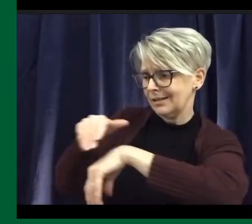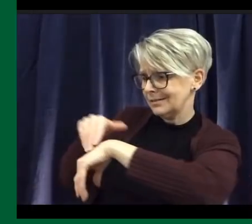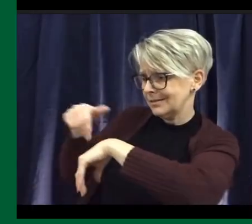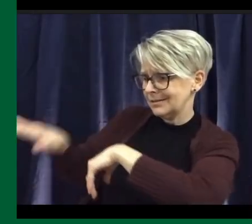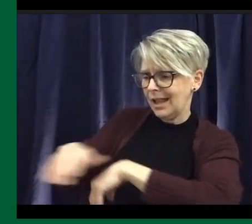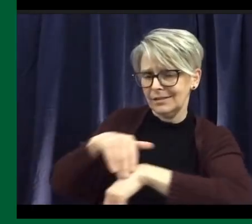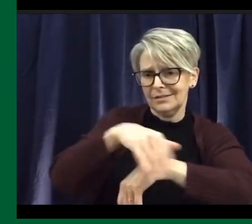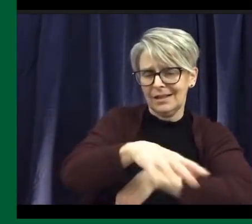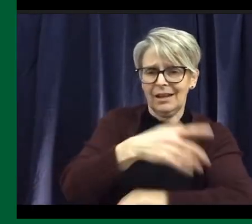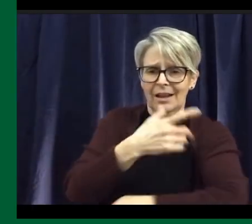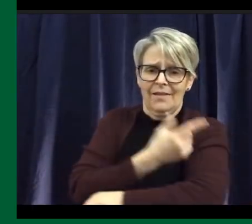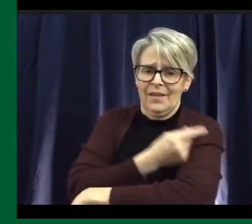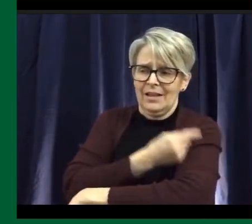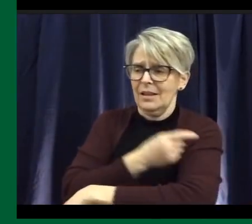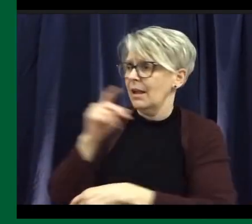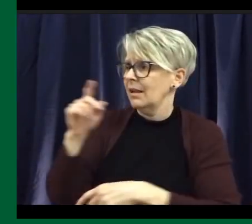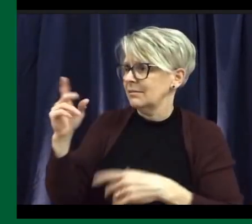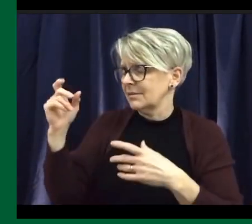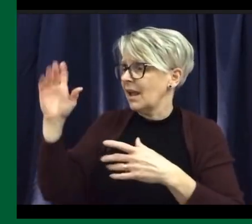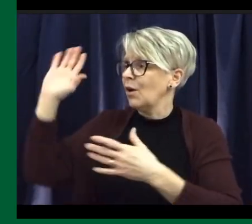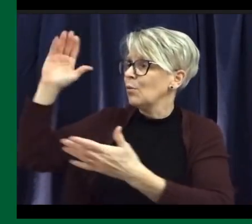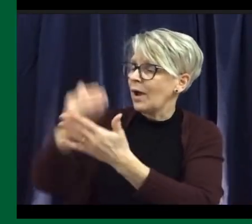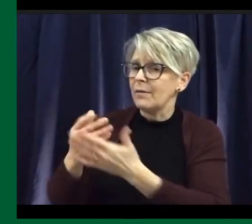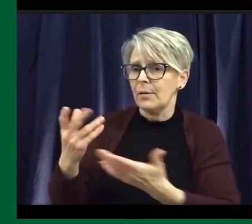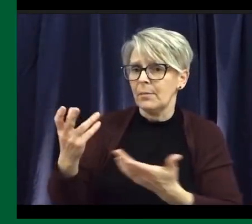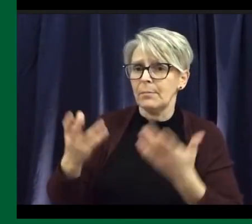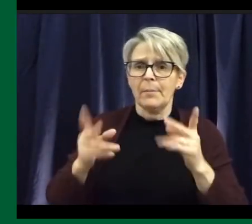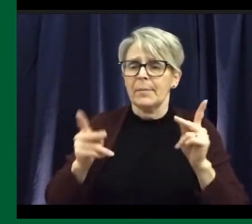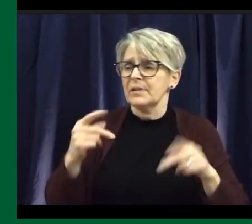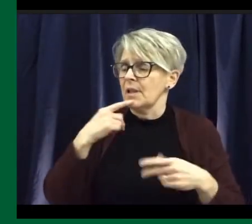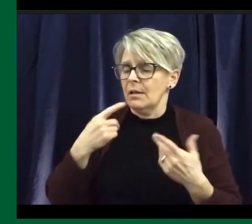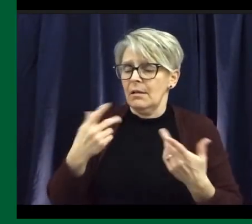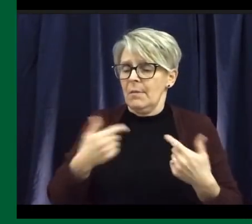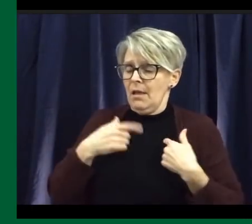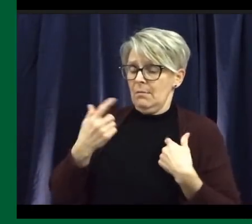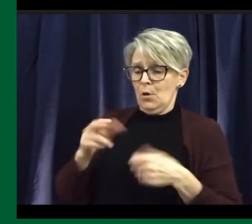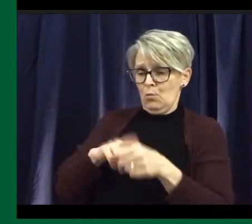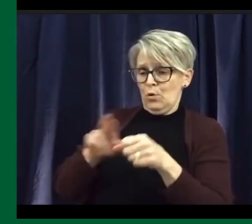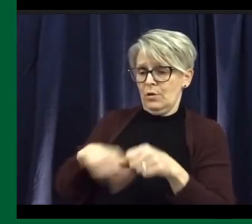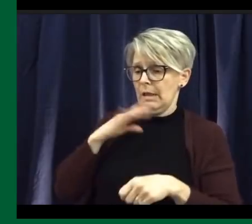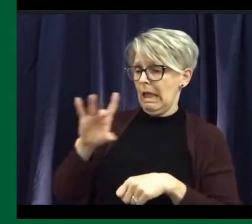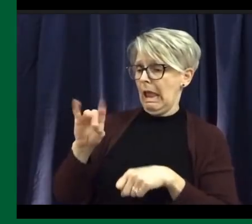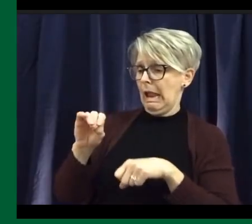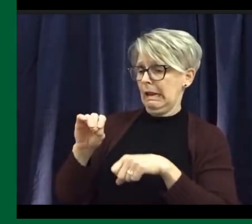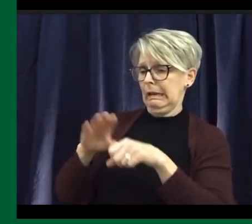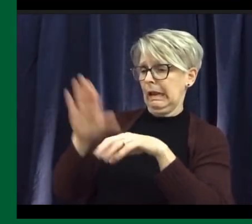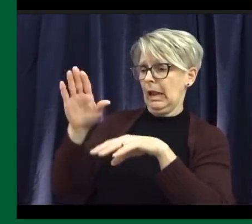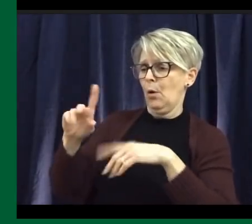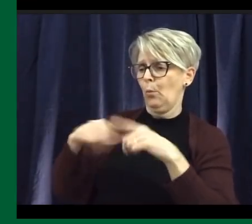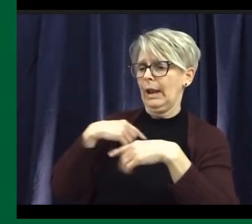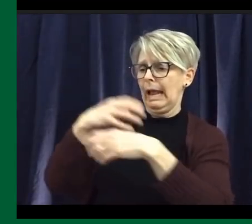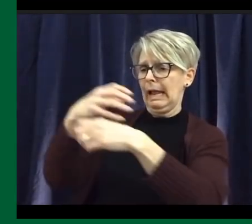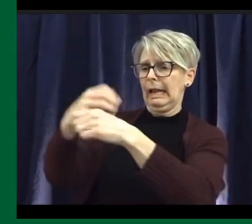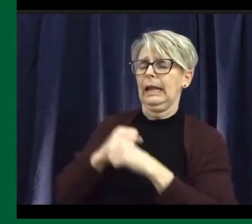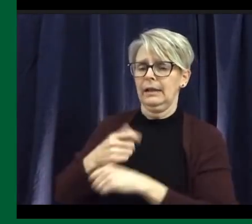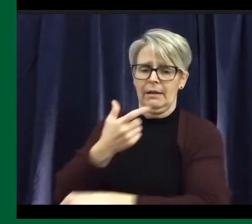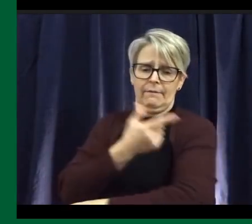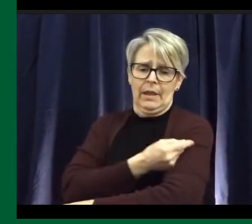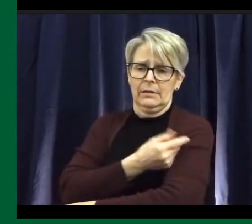say, but people are going to want to know, if I'm in Regina, I'm 80 years old, when can I expect the vaccine, regardless of whether the supply